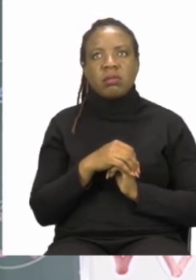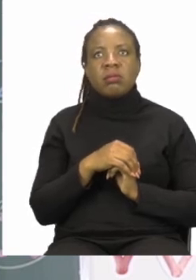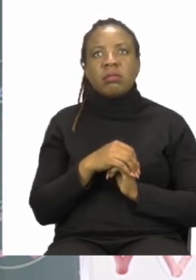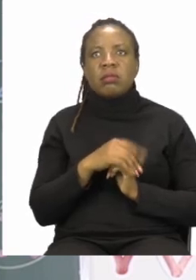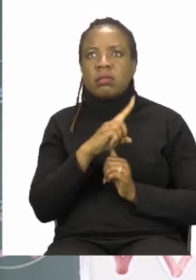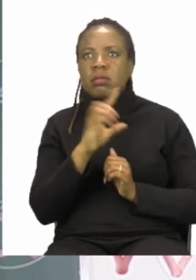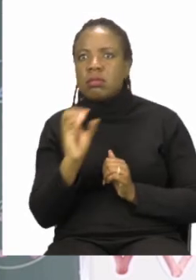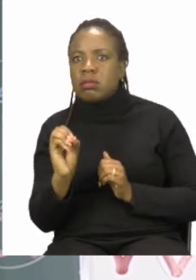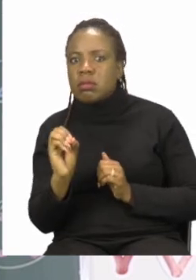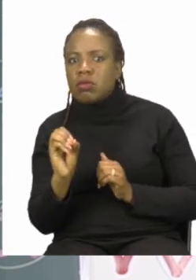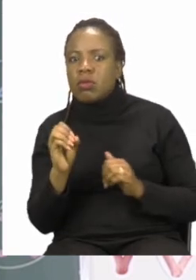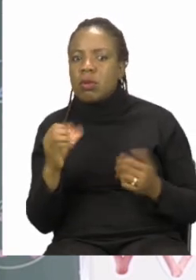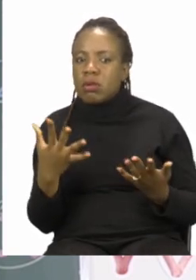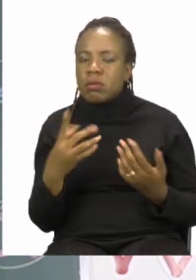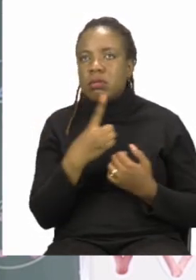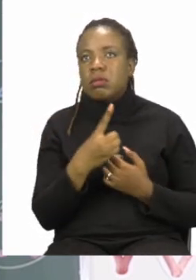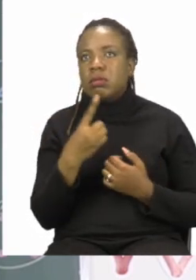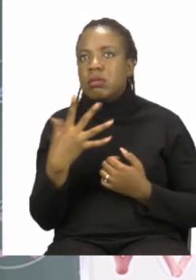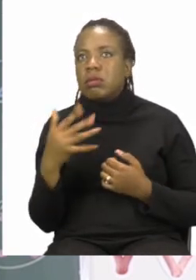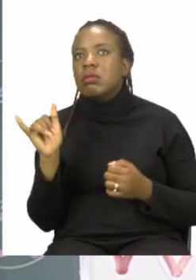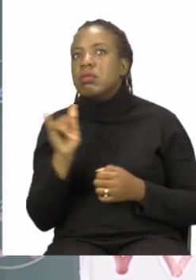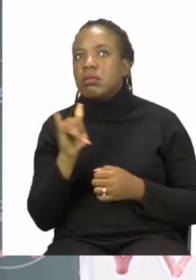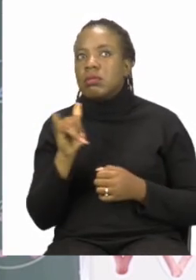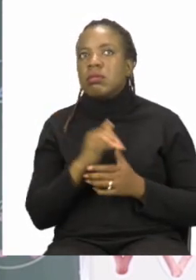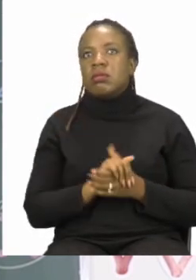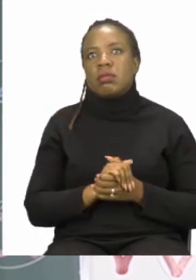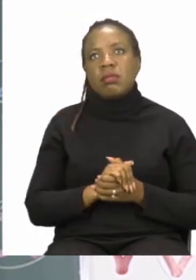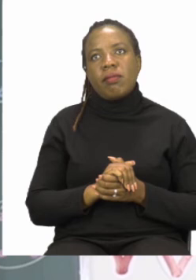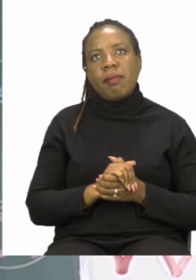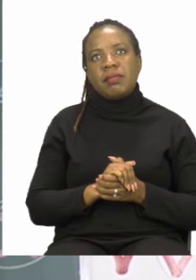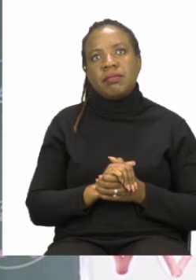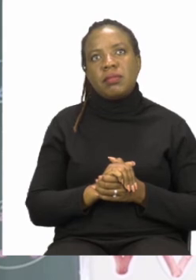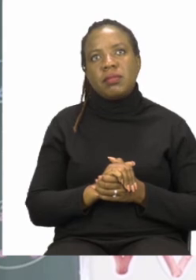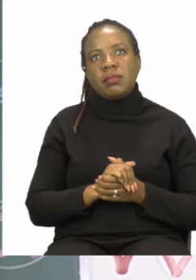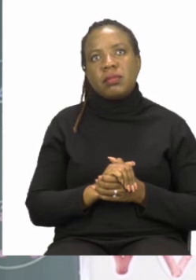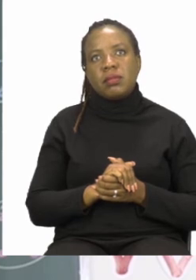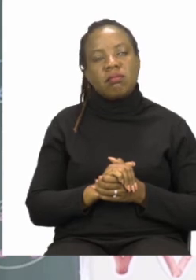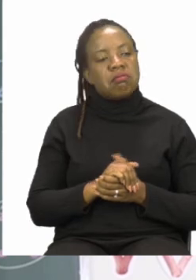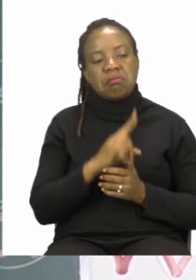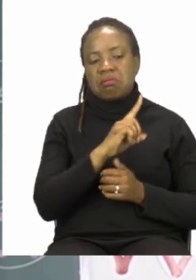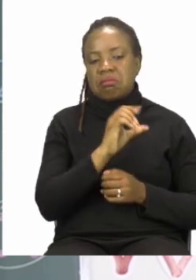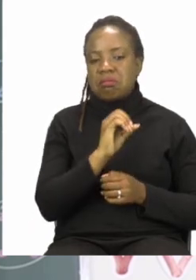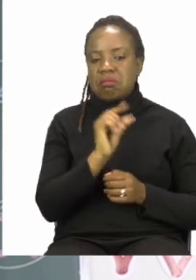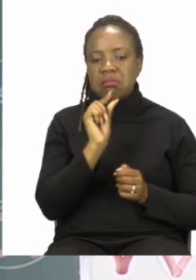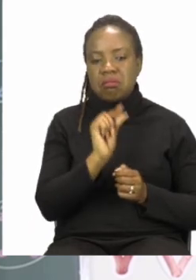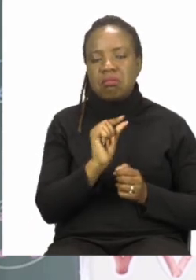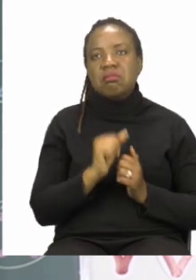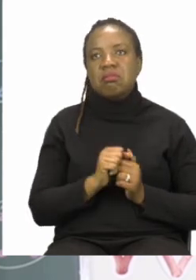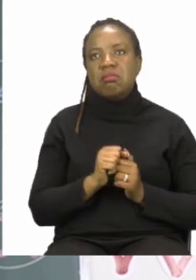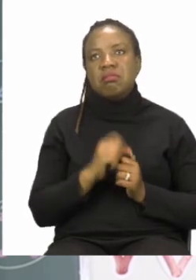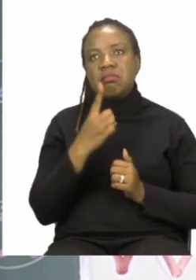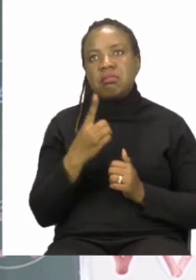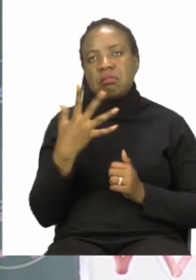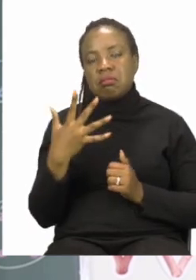or 15? And we definitely know that 10 is not bigger. So